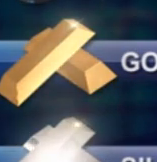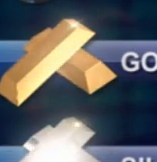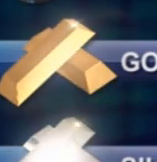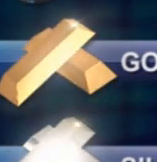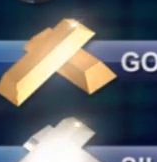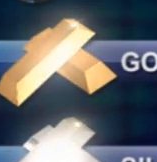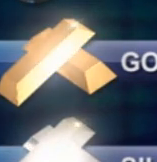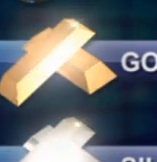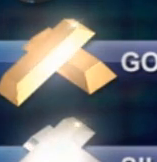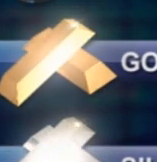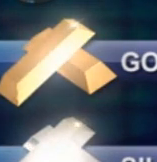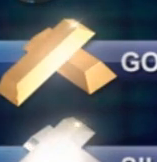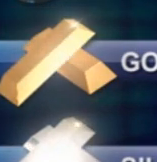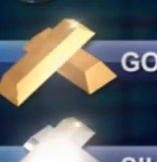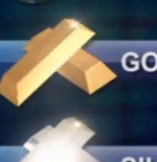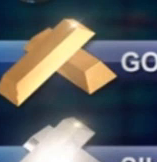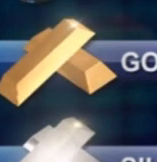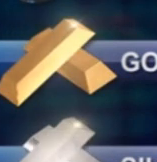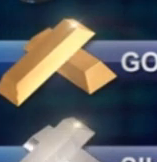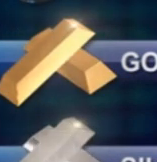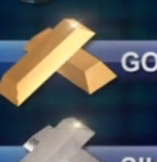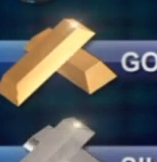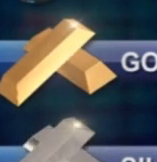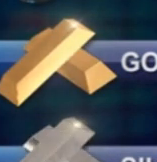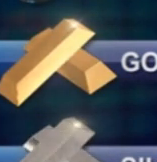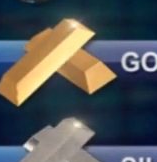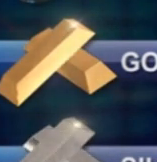barrel. Gold was down a few dollars, closing at